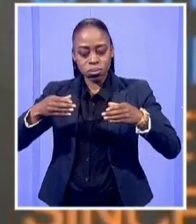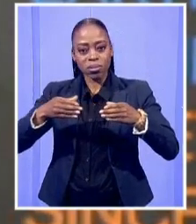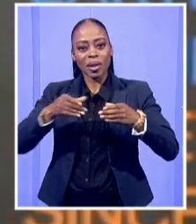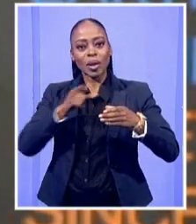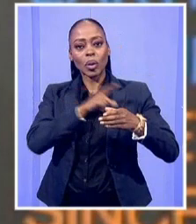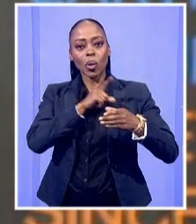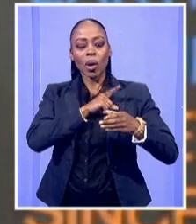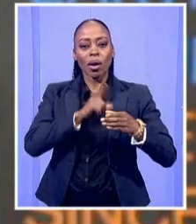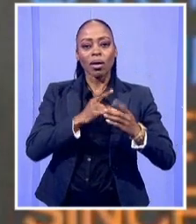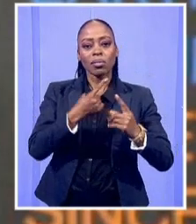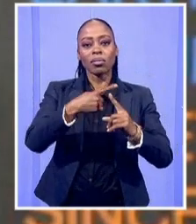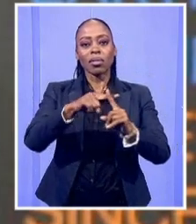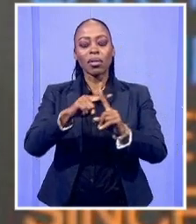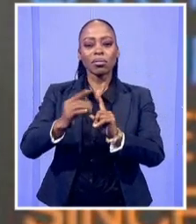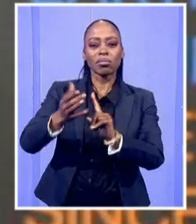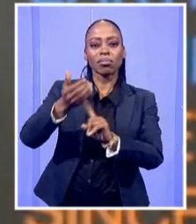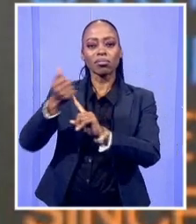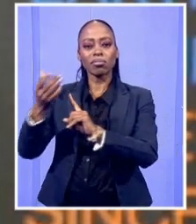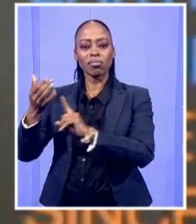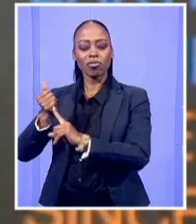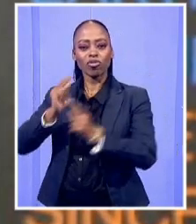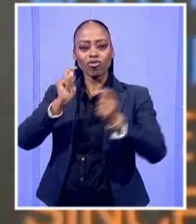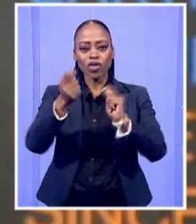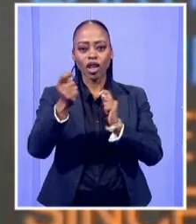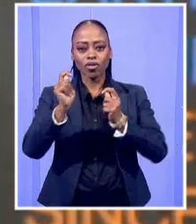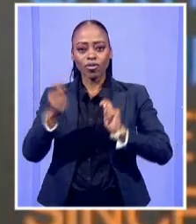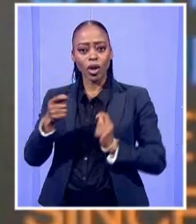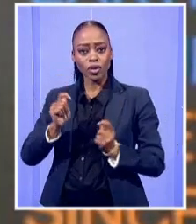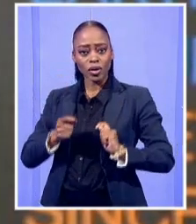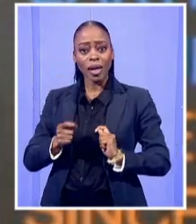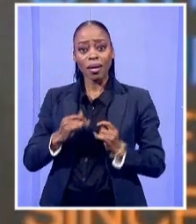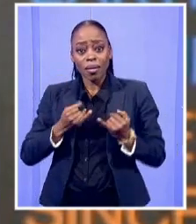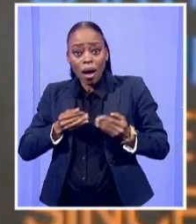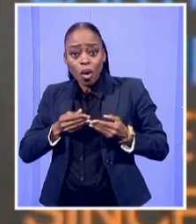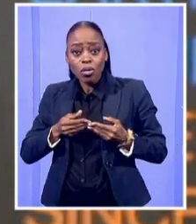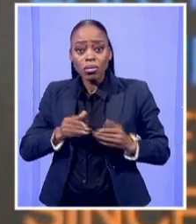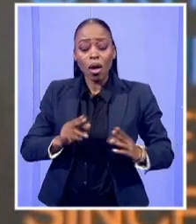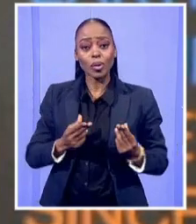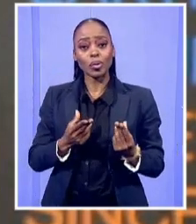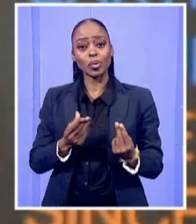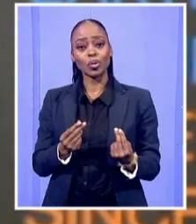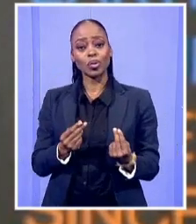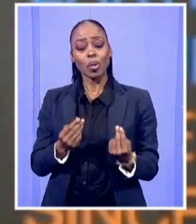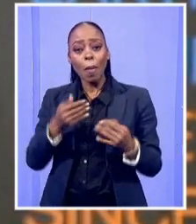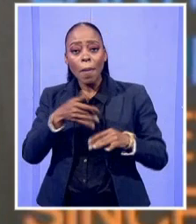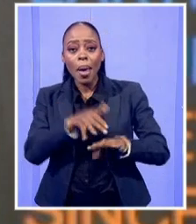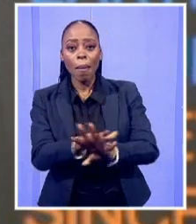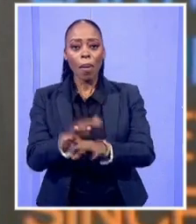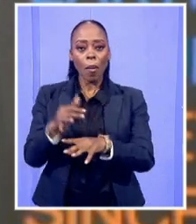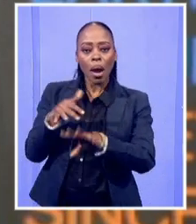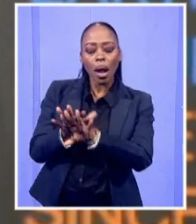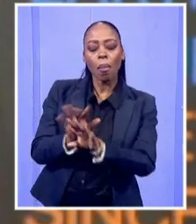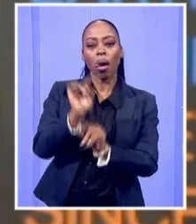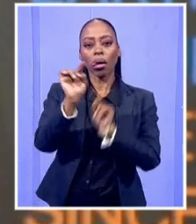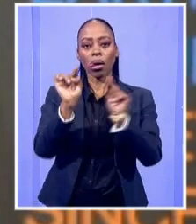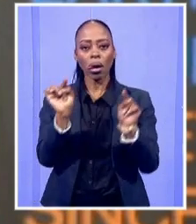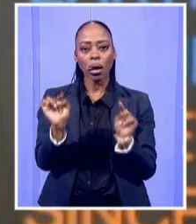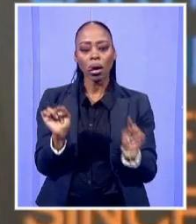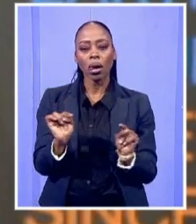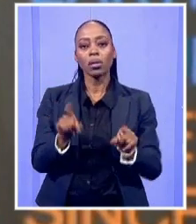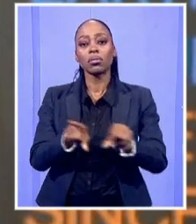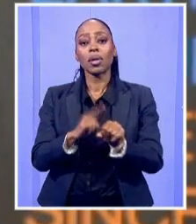far-reaching economic reforms that we've embarked upon and are implementing, and through